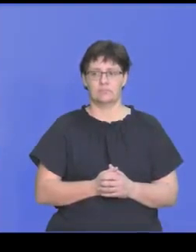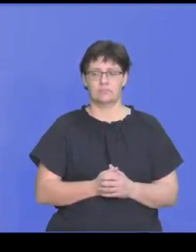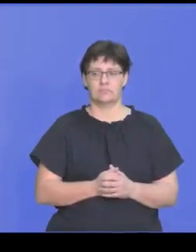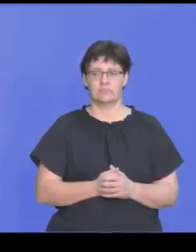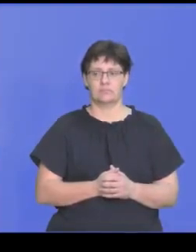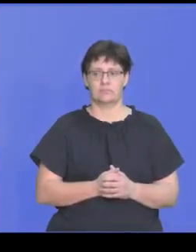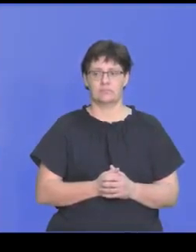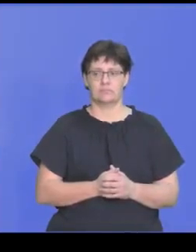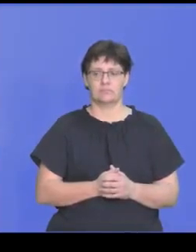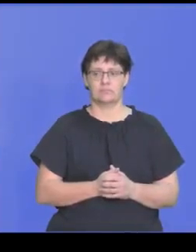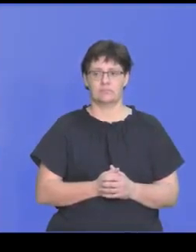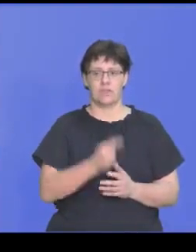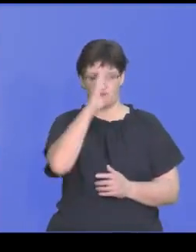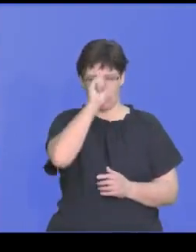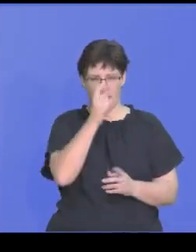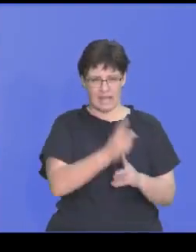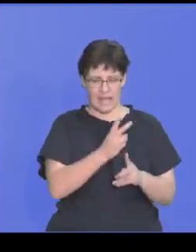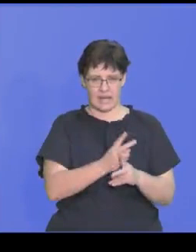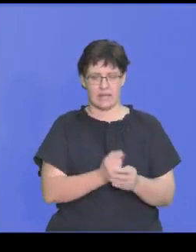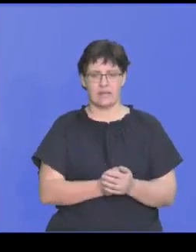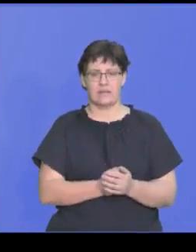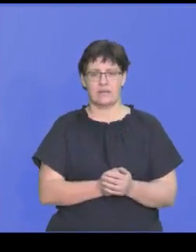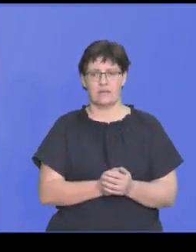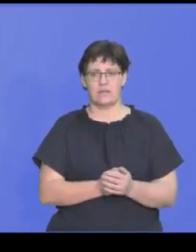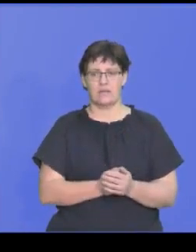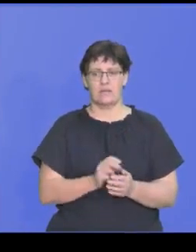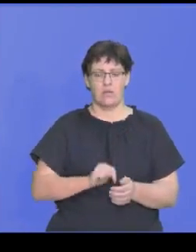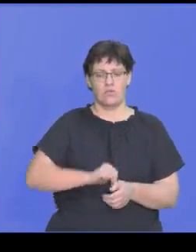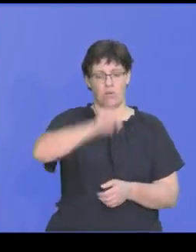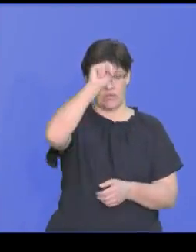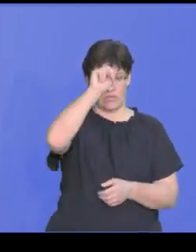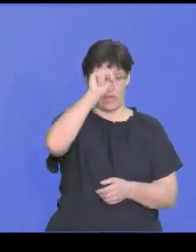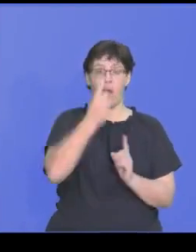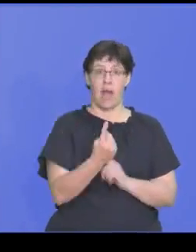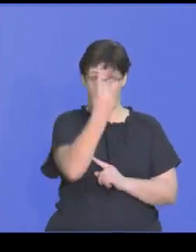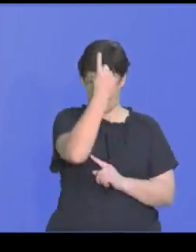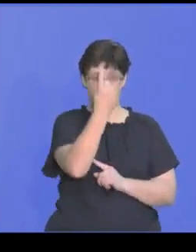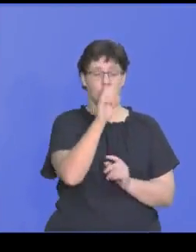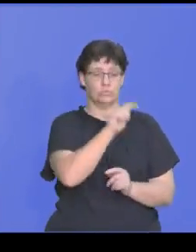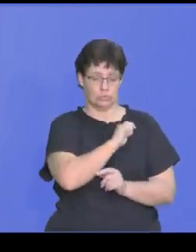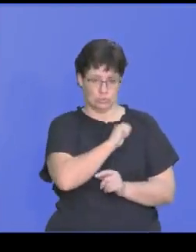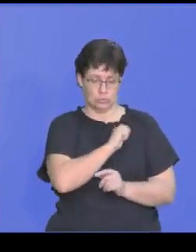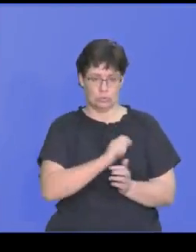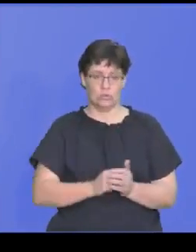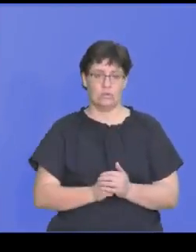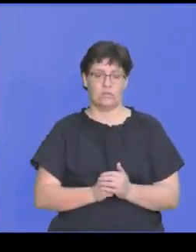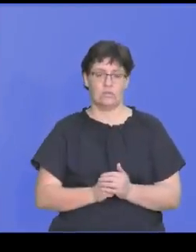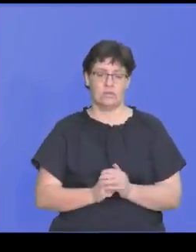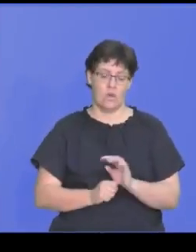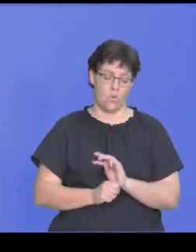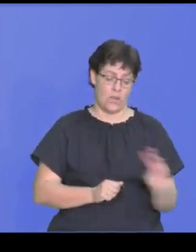back. Your compass directions, so a quick reminder of your compass directions. We've got north, and in this case it was up,